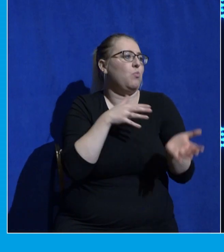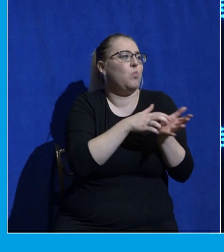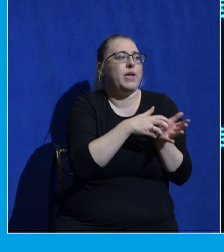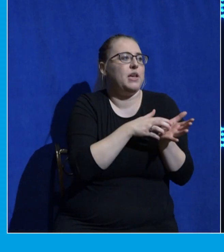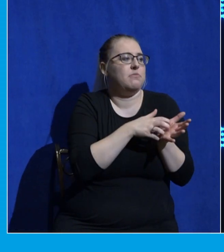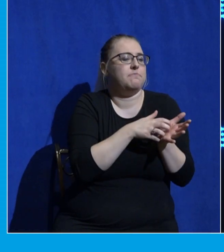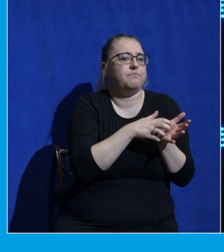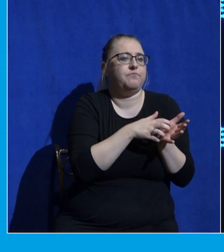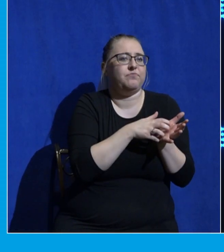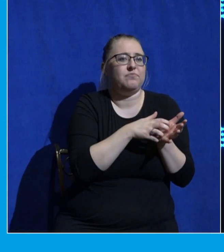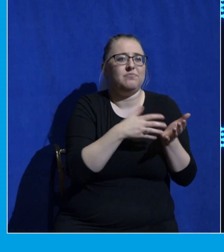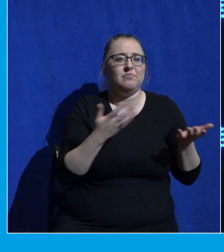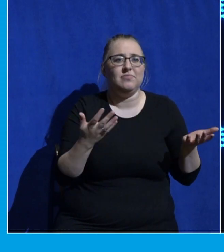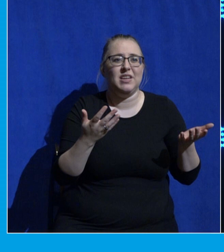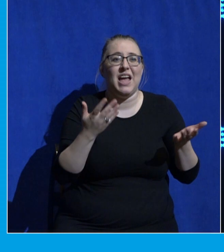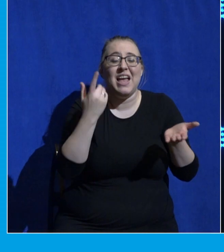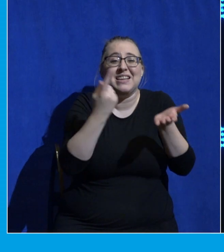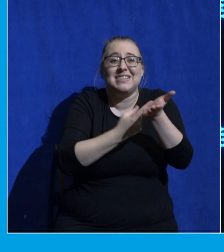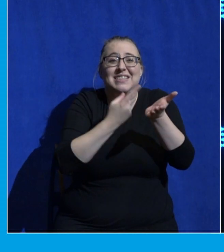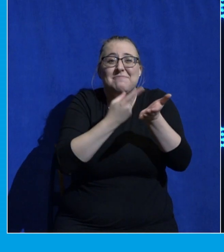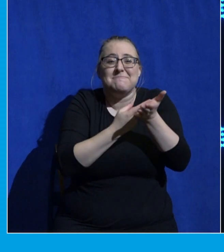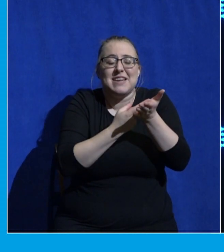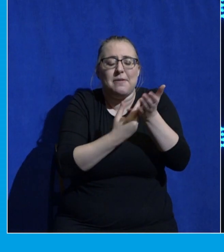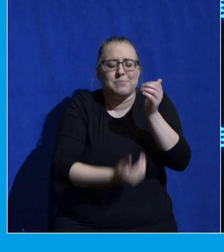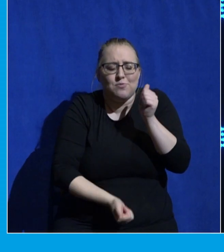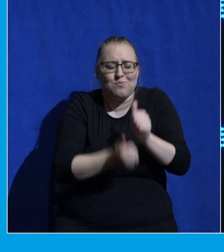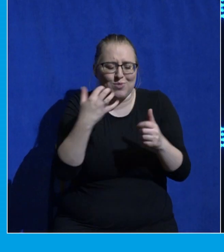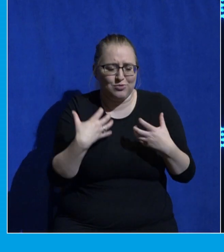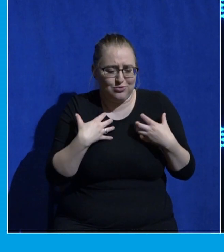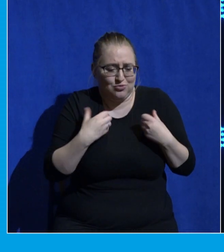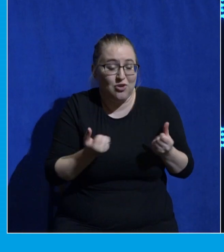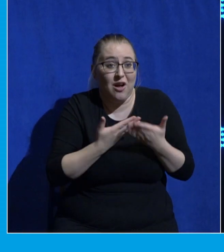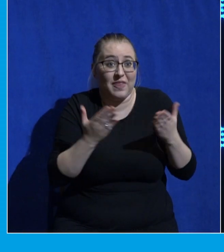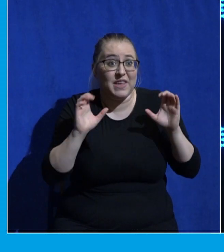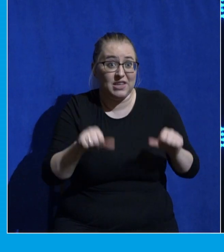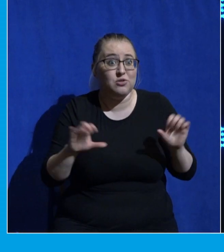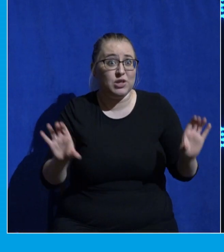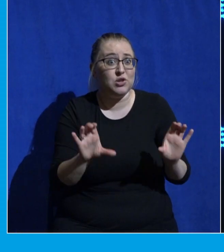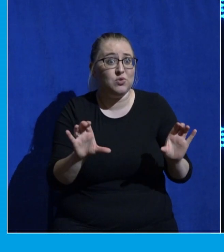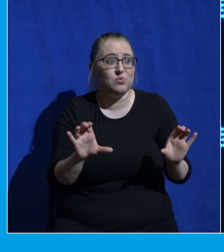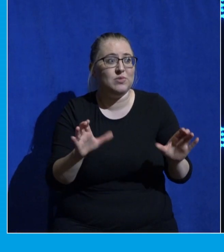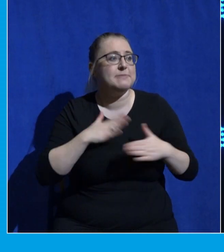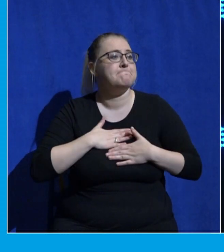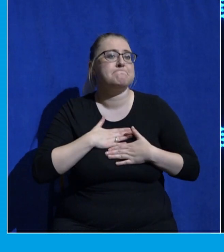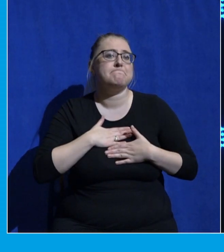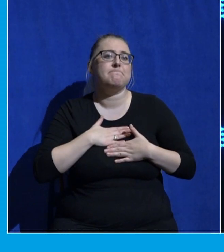Hear me this morning. Sometimes the strongest thing that you can do is to admit that you're weak.